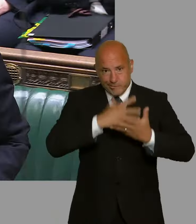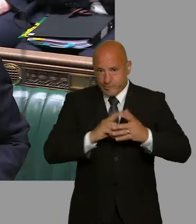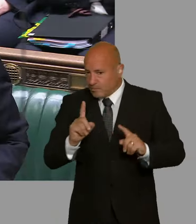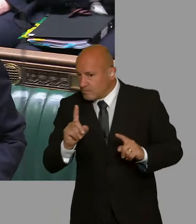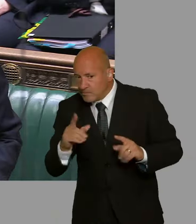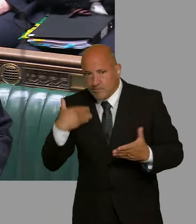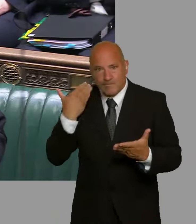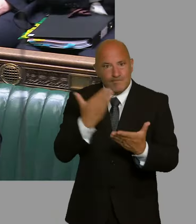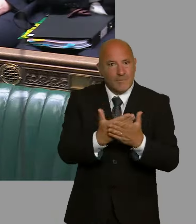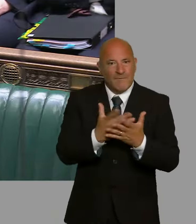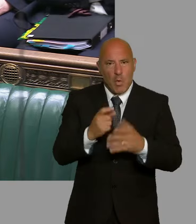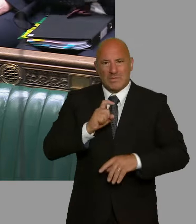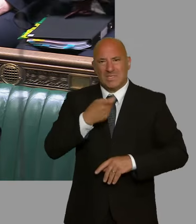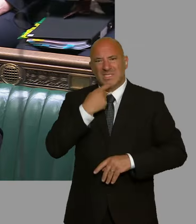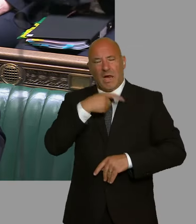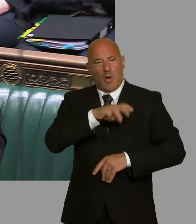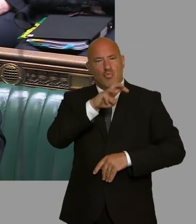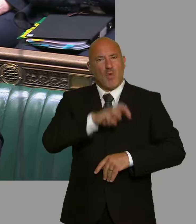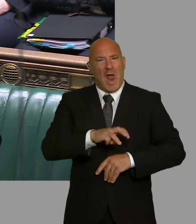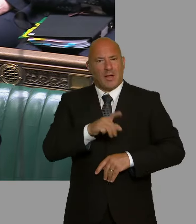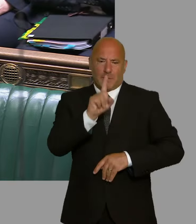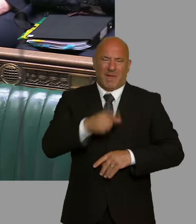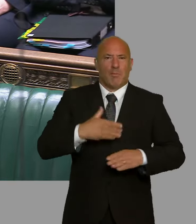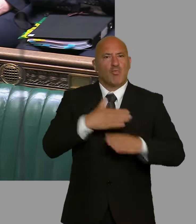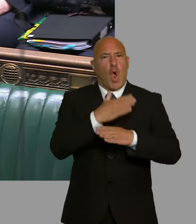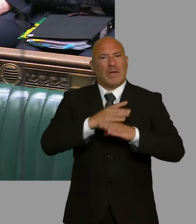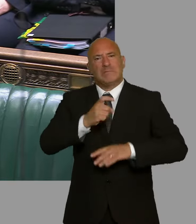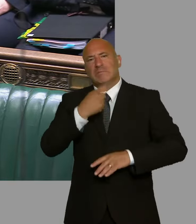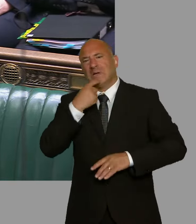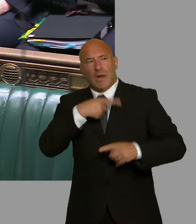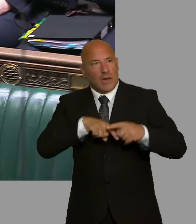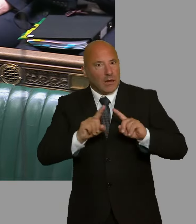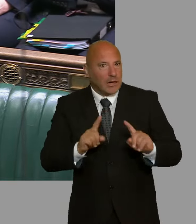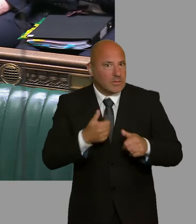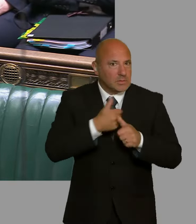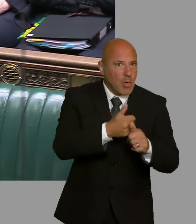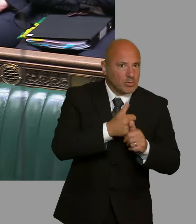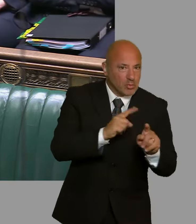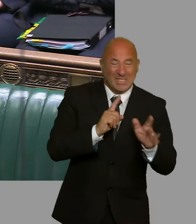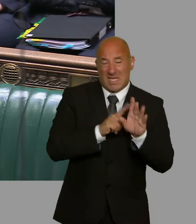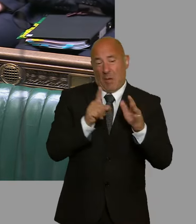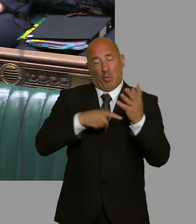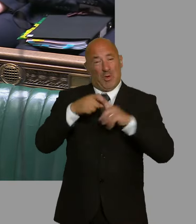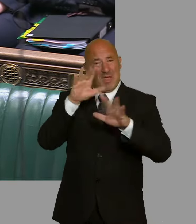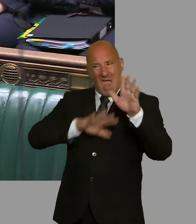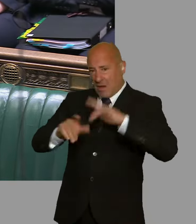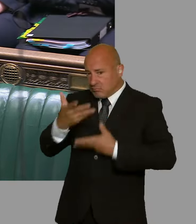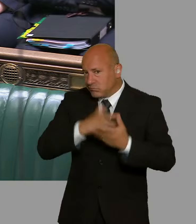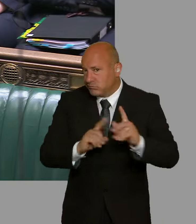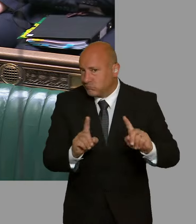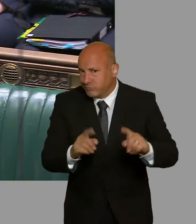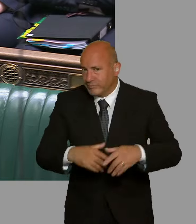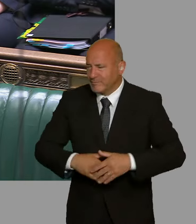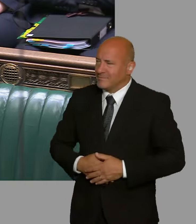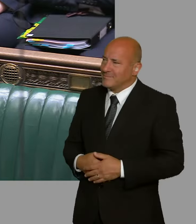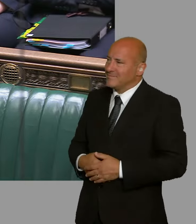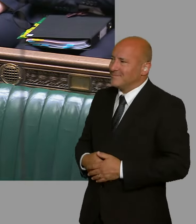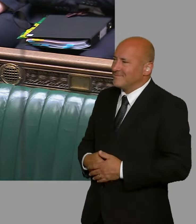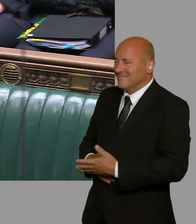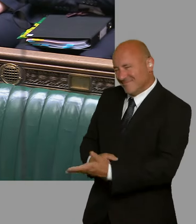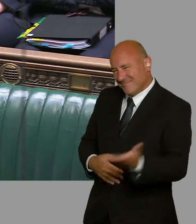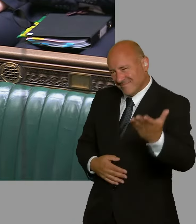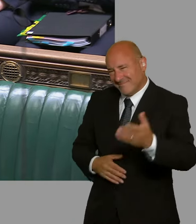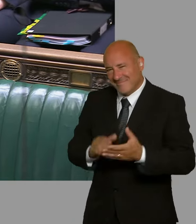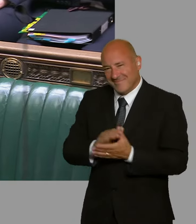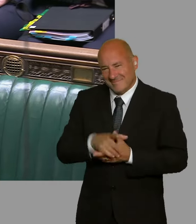Labour colleagues to champion working people in Wales. Mr. Speaker, the United Kingdom is the only country in the world which won't be